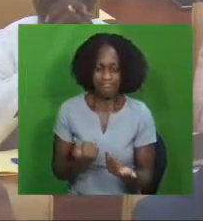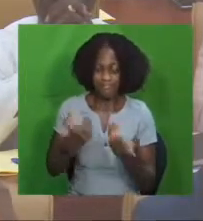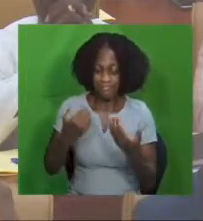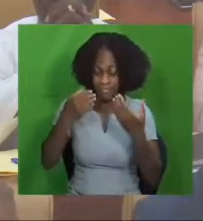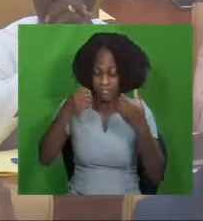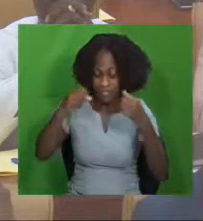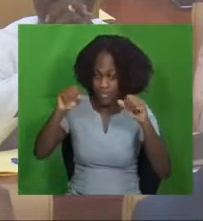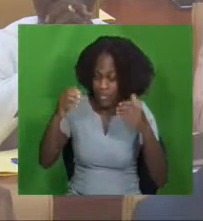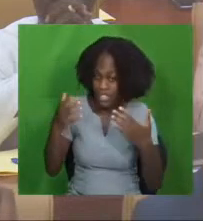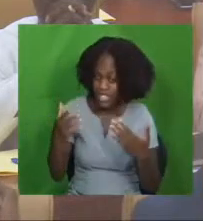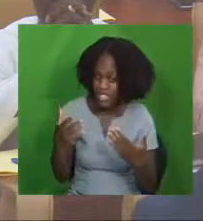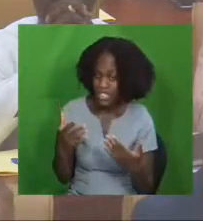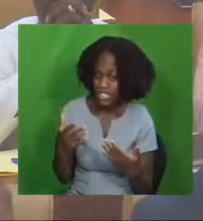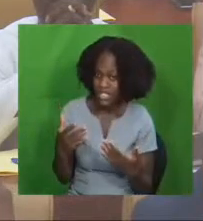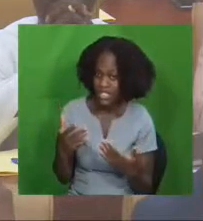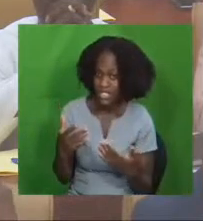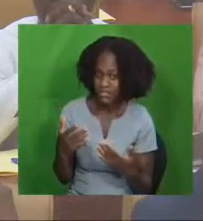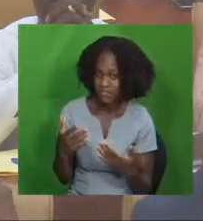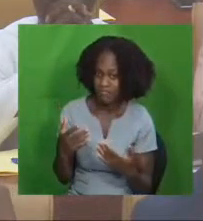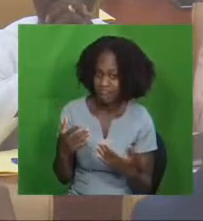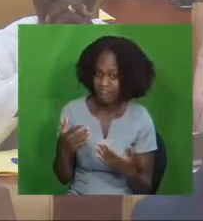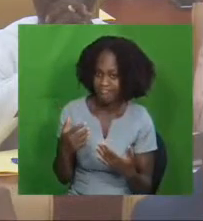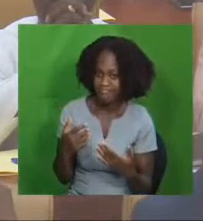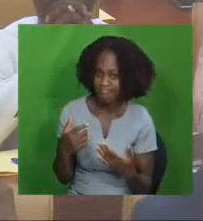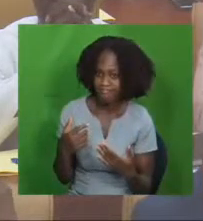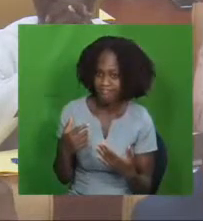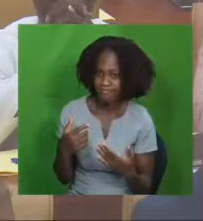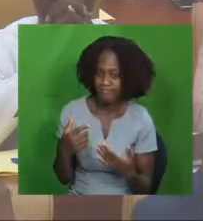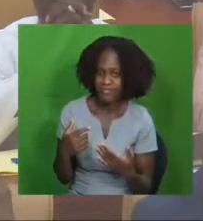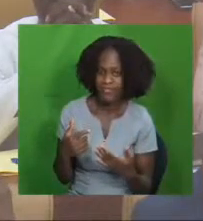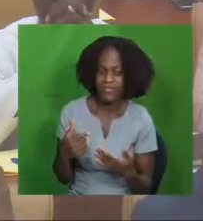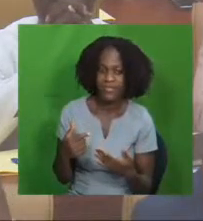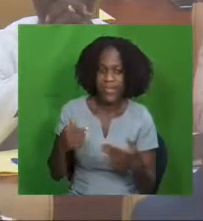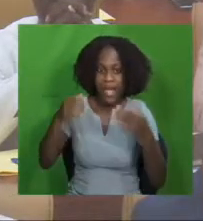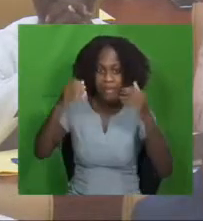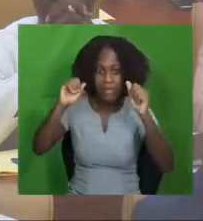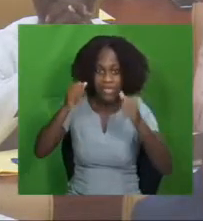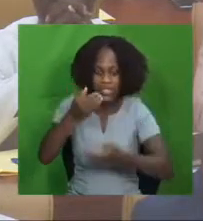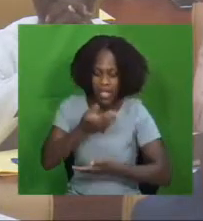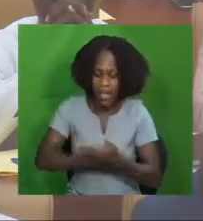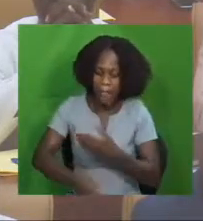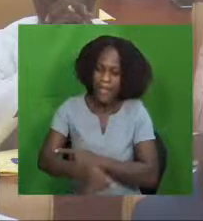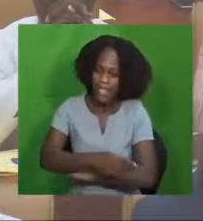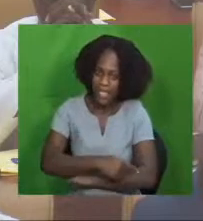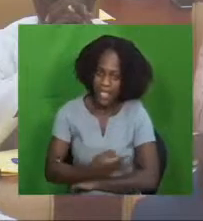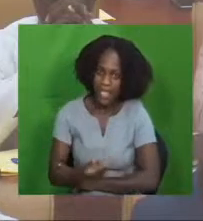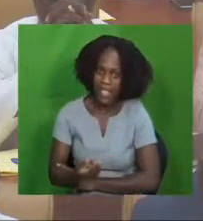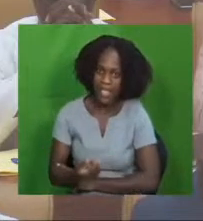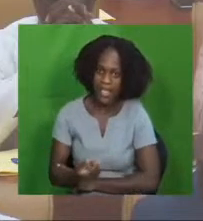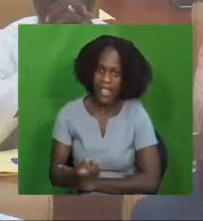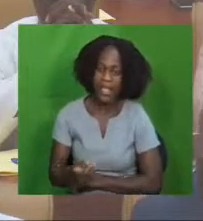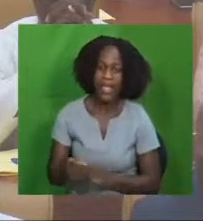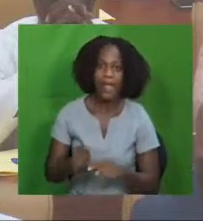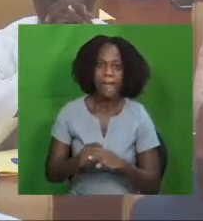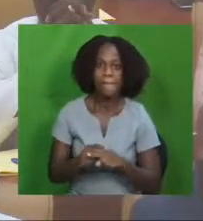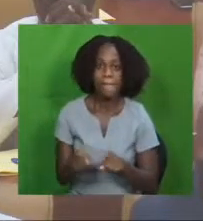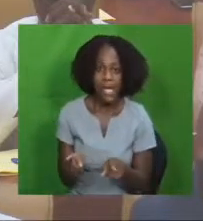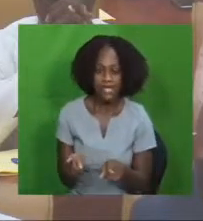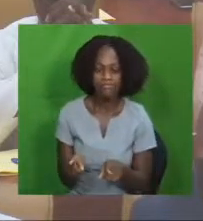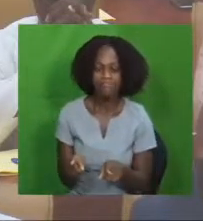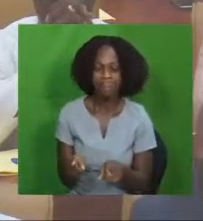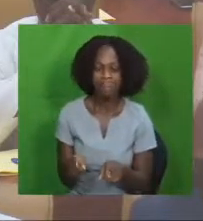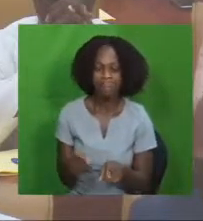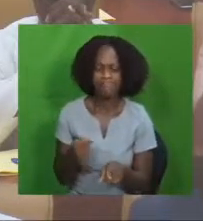birthday. And I wish him a happy birthday. But unfortunately, he has come to wish the whole of Ghana a